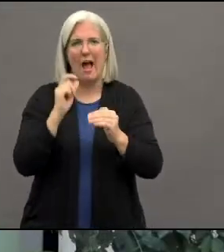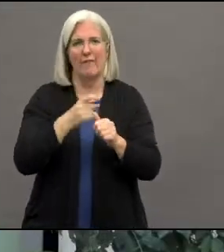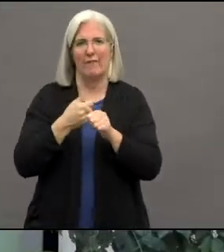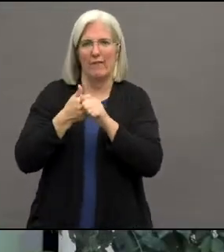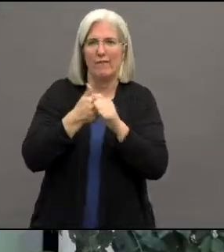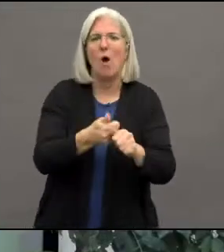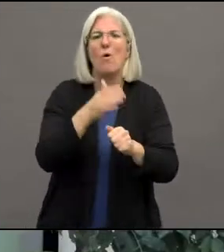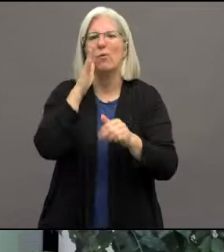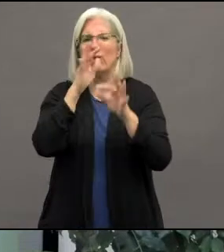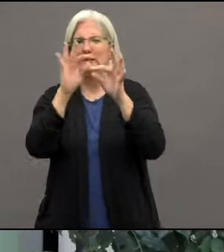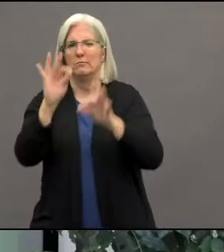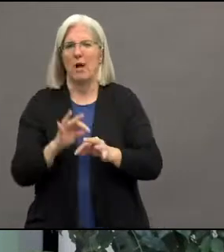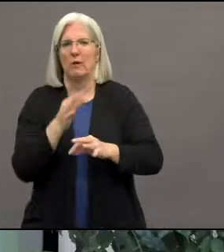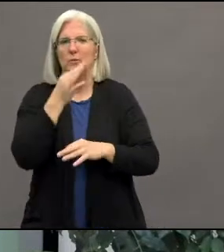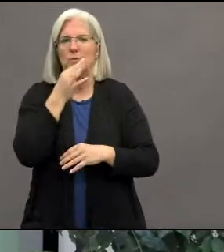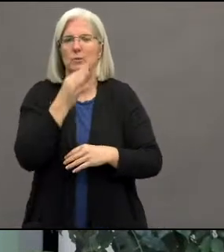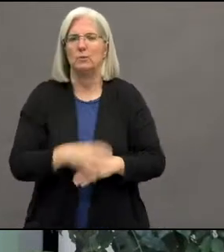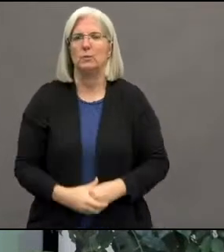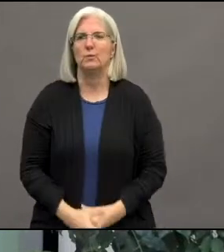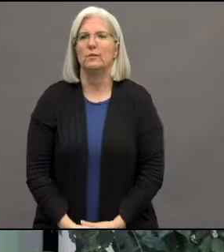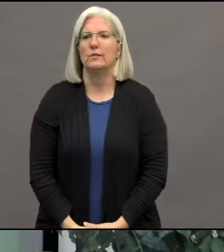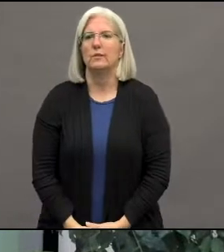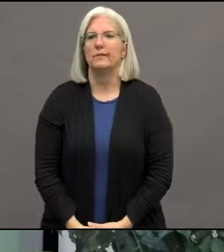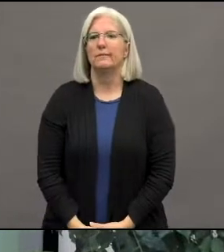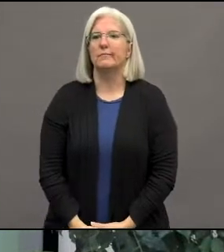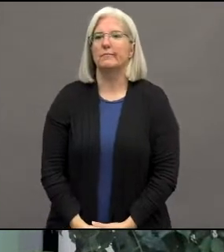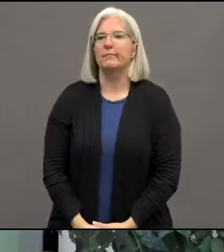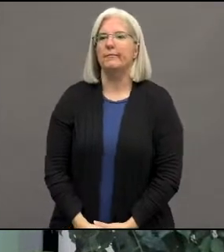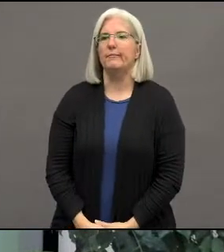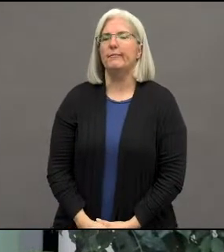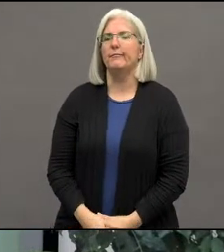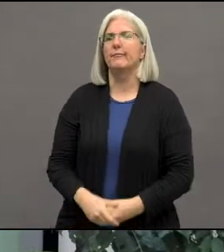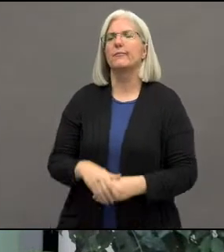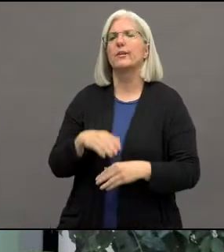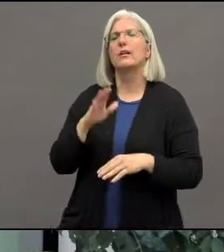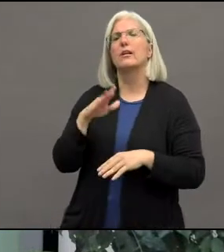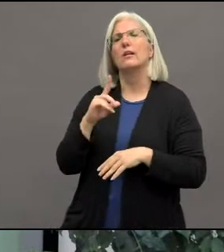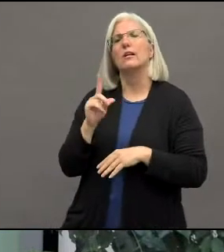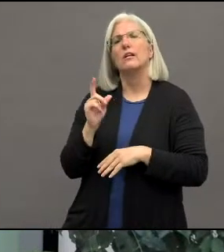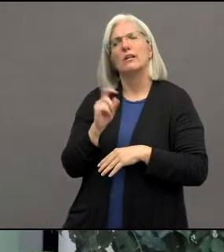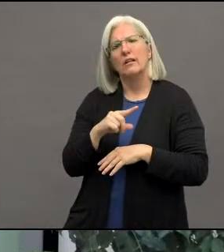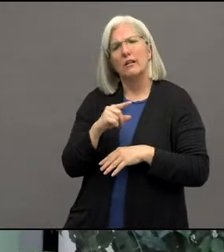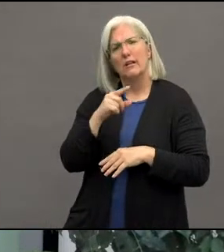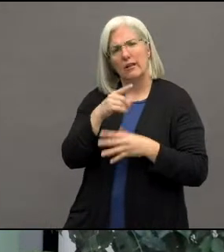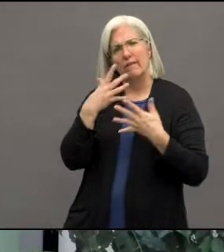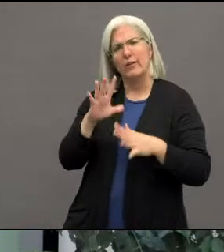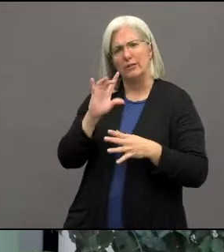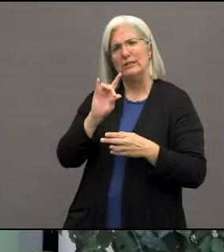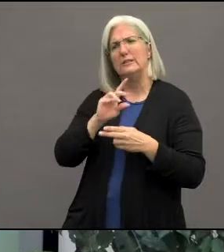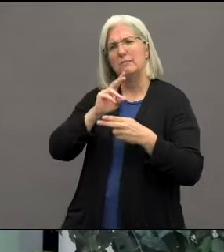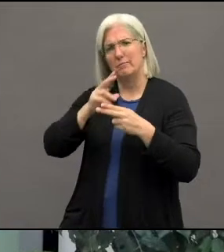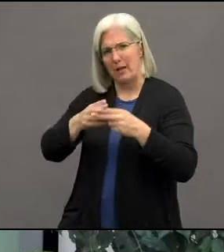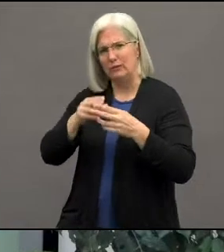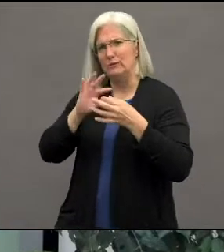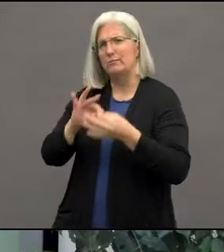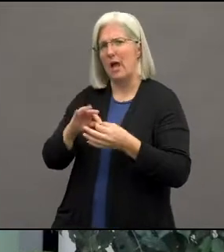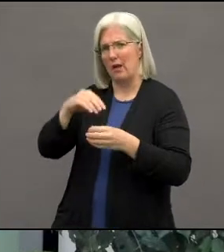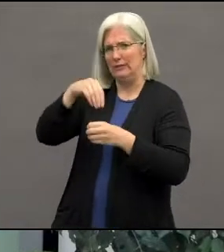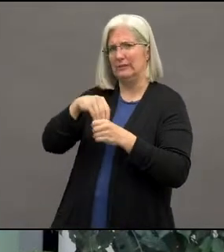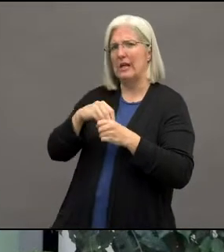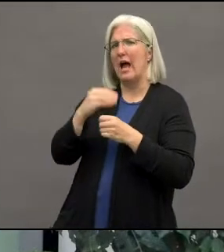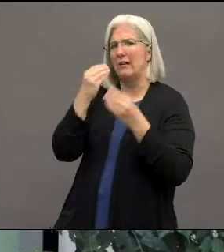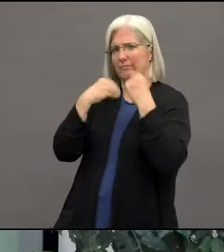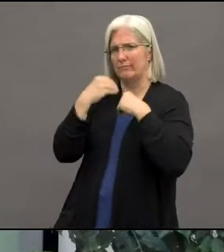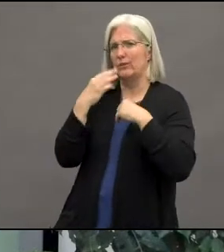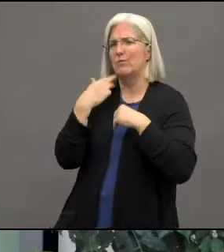So let's start to go through some of the businesses. You touched on indoor dining. You know, that was already at